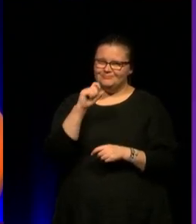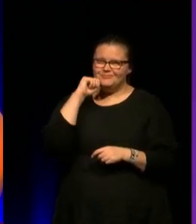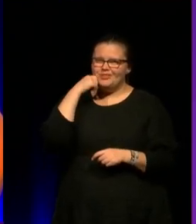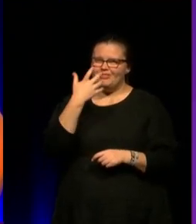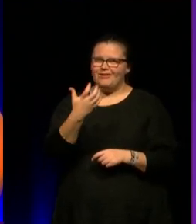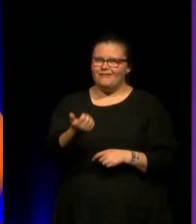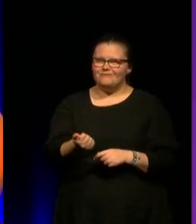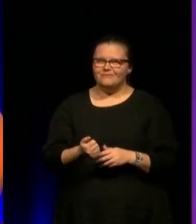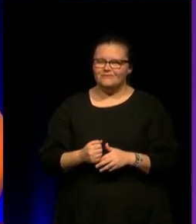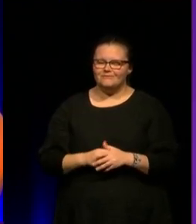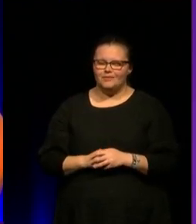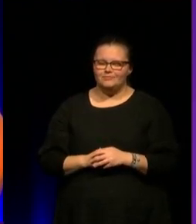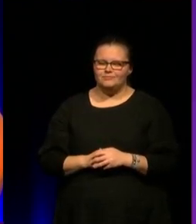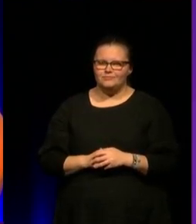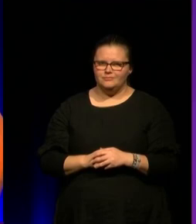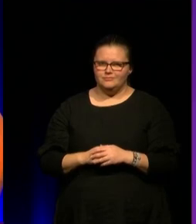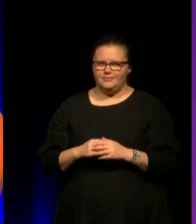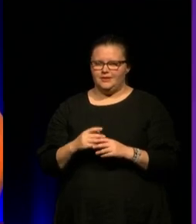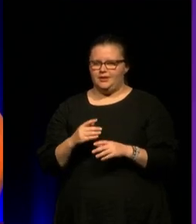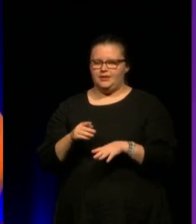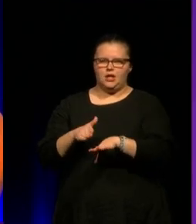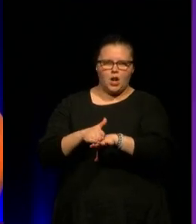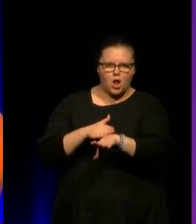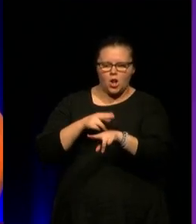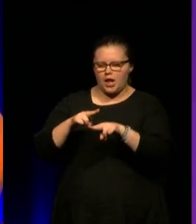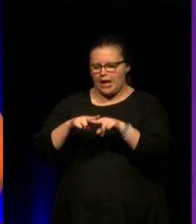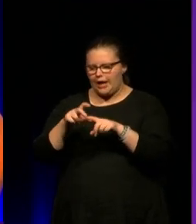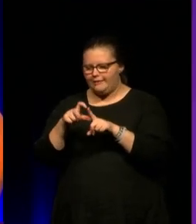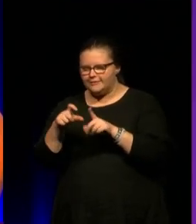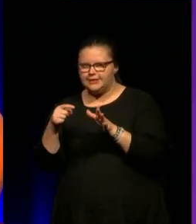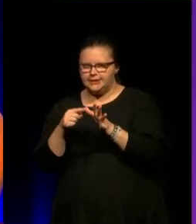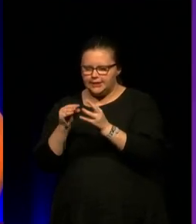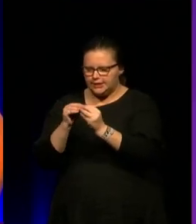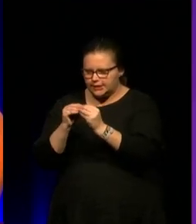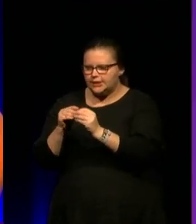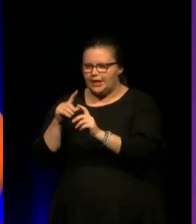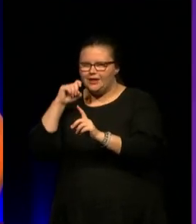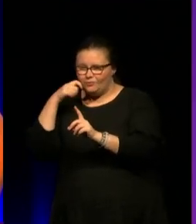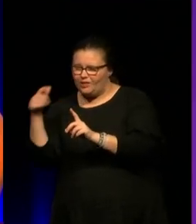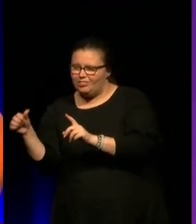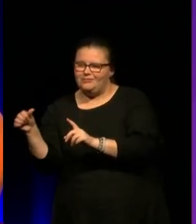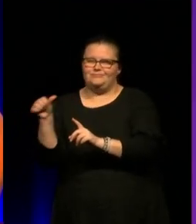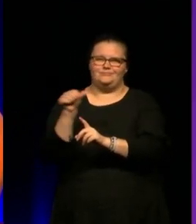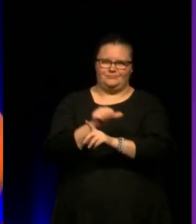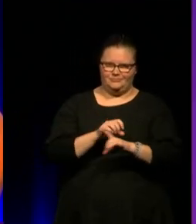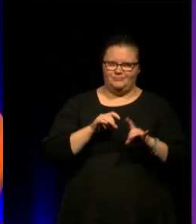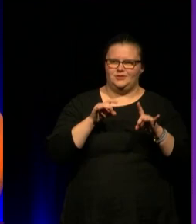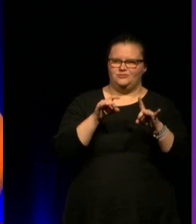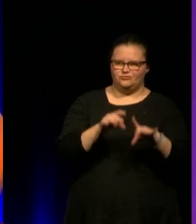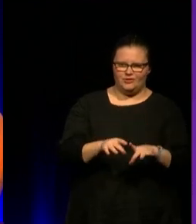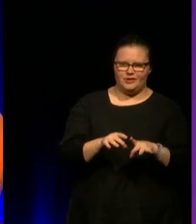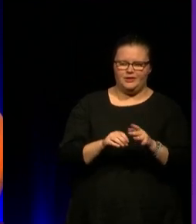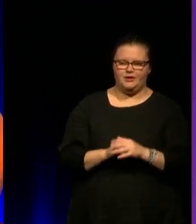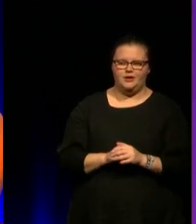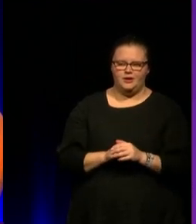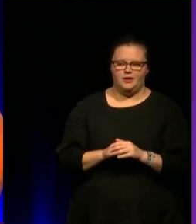know, it's working its way through the FDA now. And on the back of that, we'll be bringing that to Australia. And that's antigen testing.